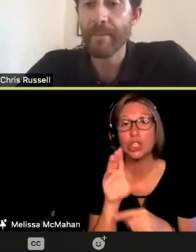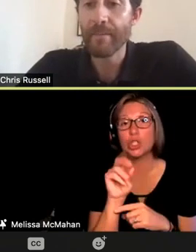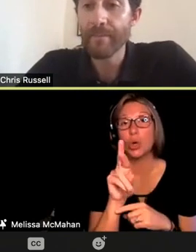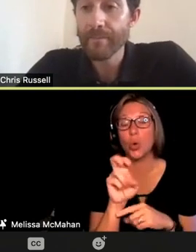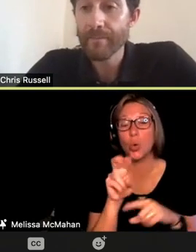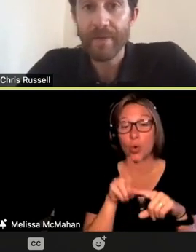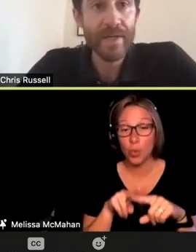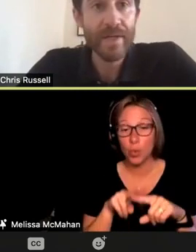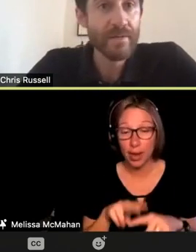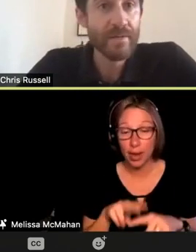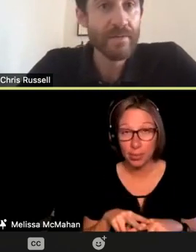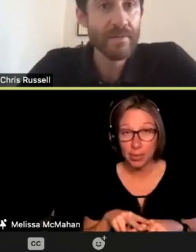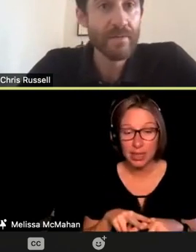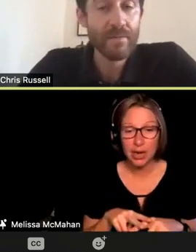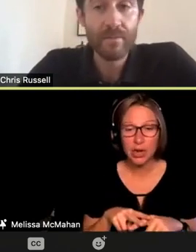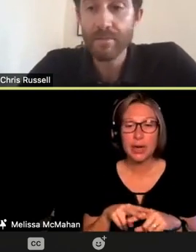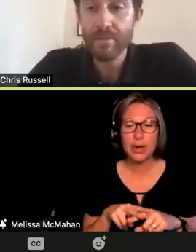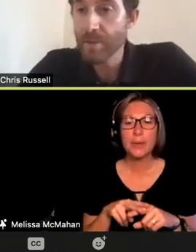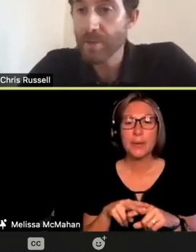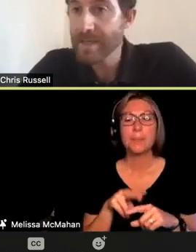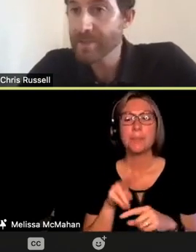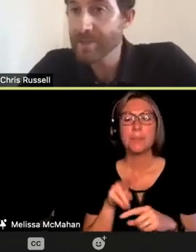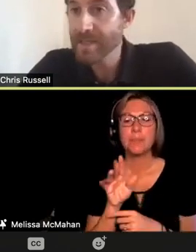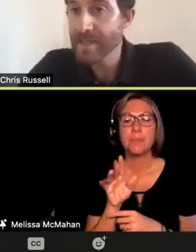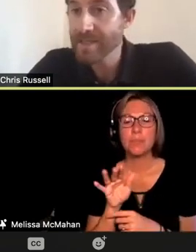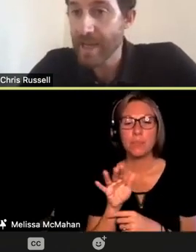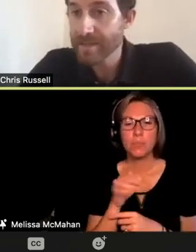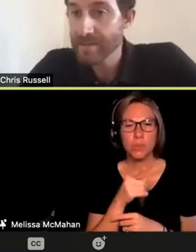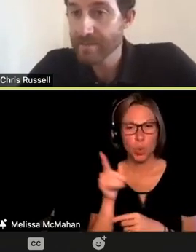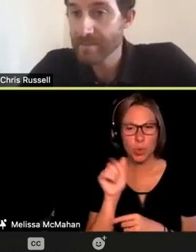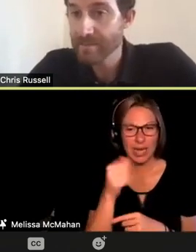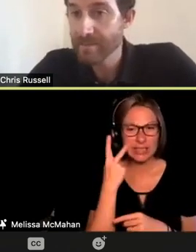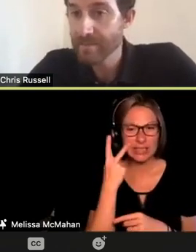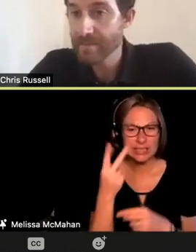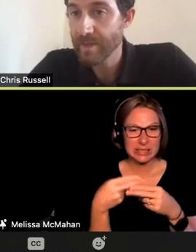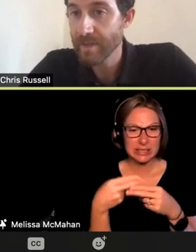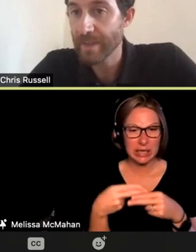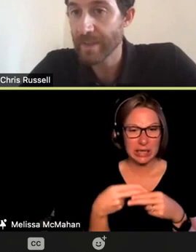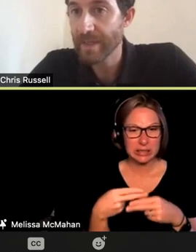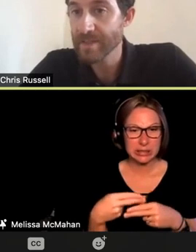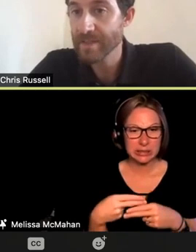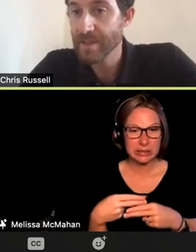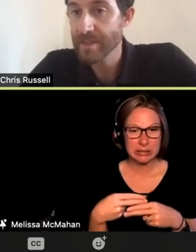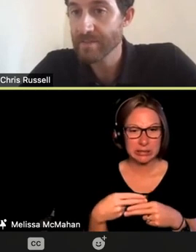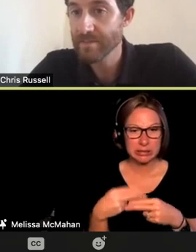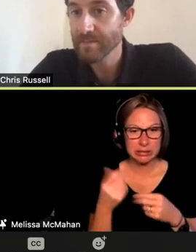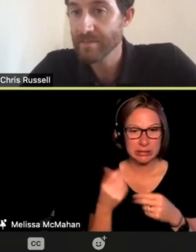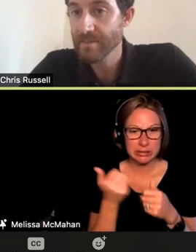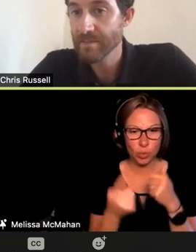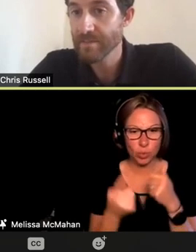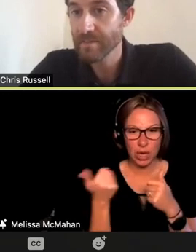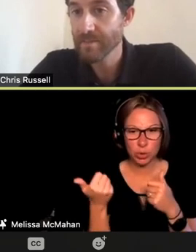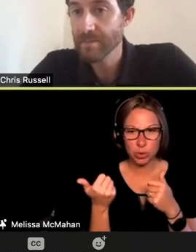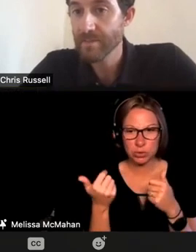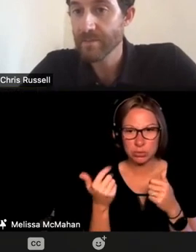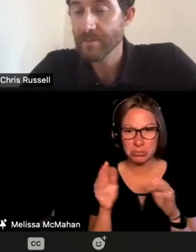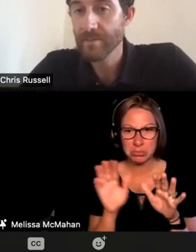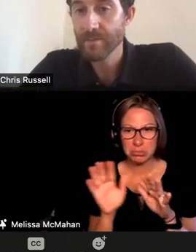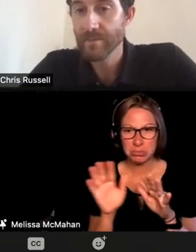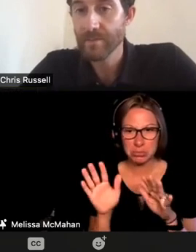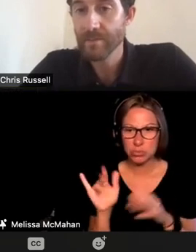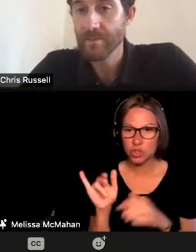then, have you guys able to see the slides? Everybody else see the slides?